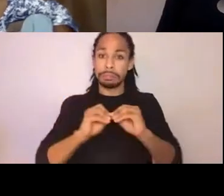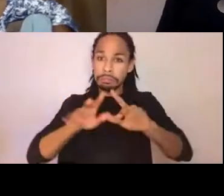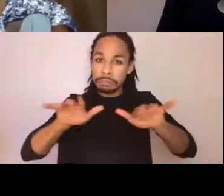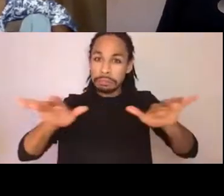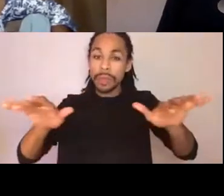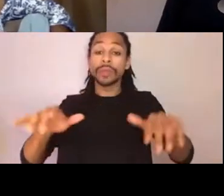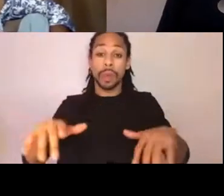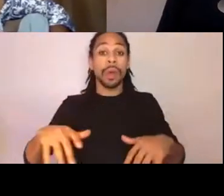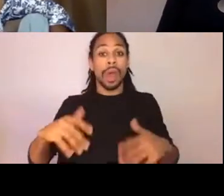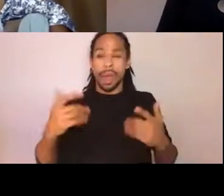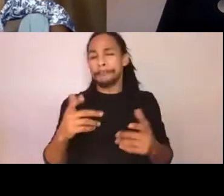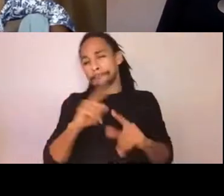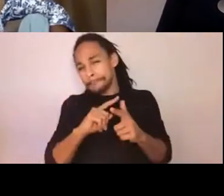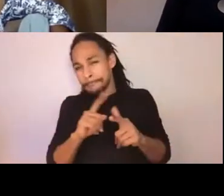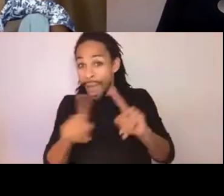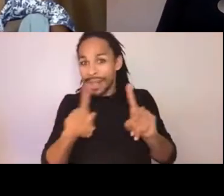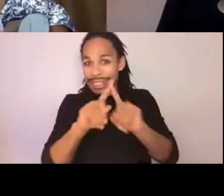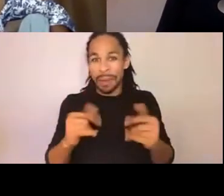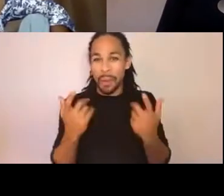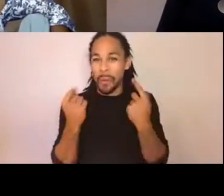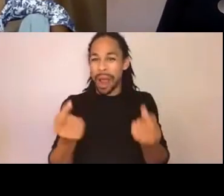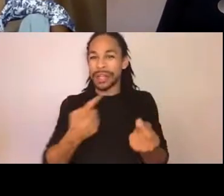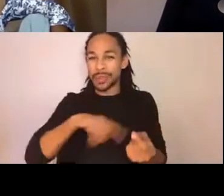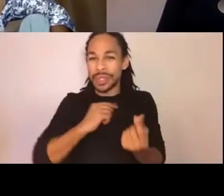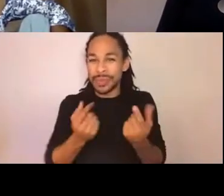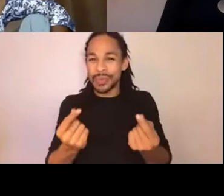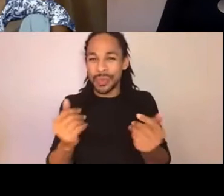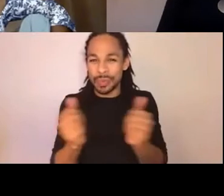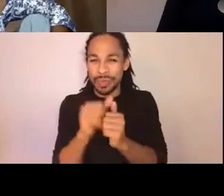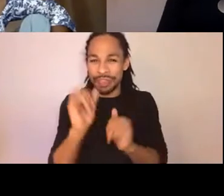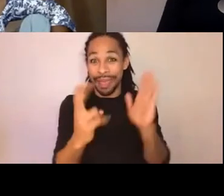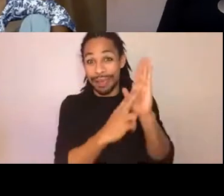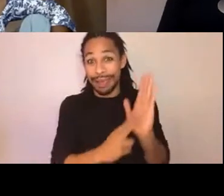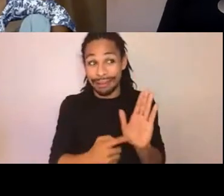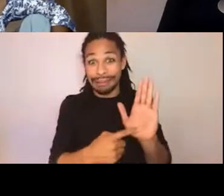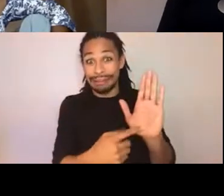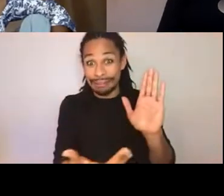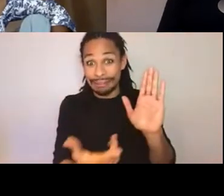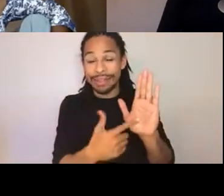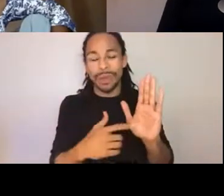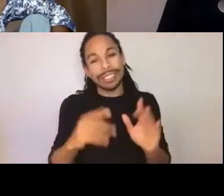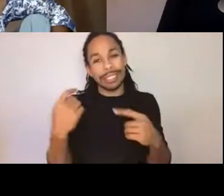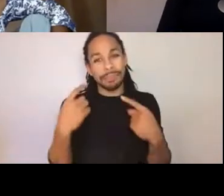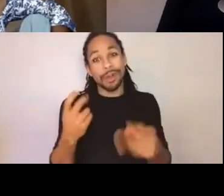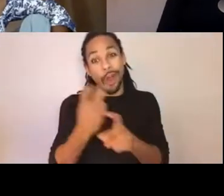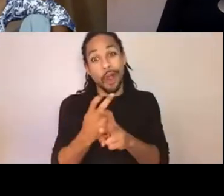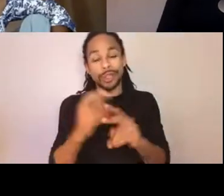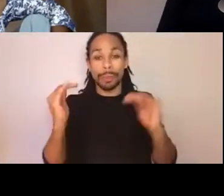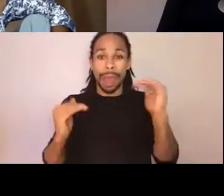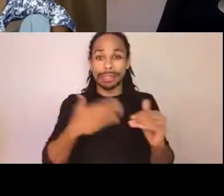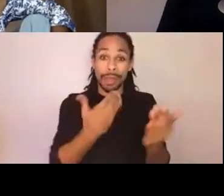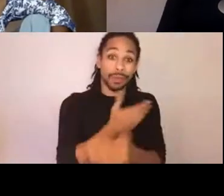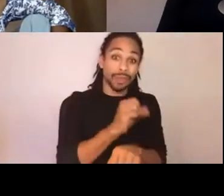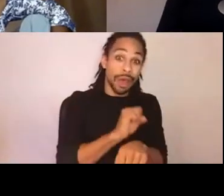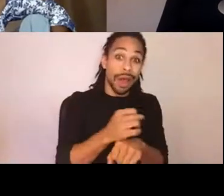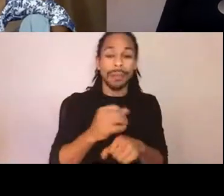intense trying to balance my new job, and so I feel that, you know, that was my way of showing